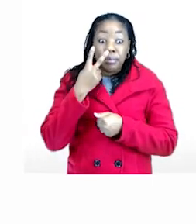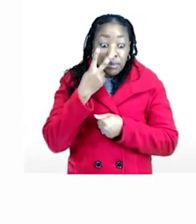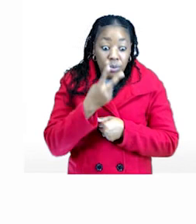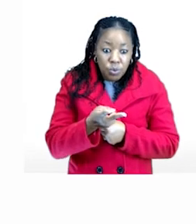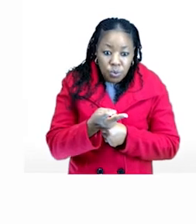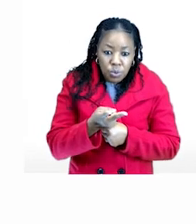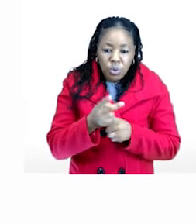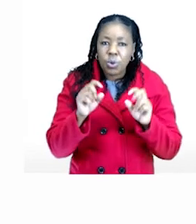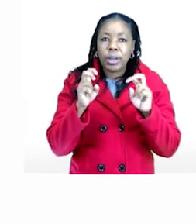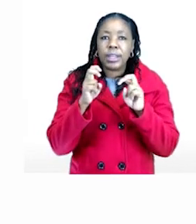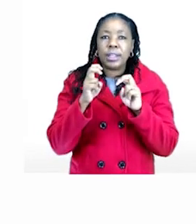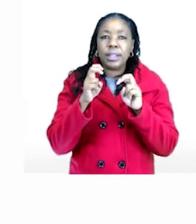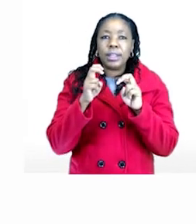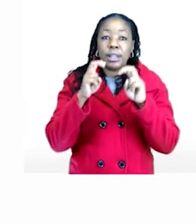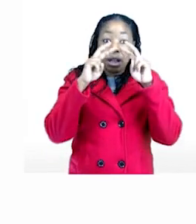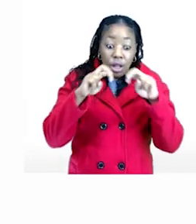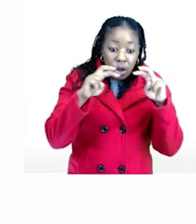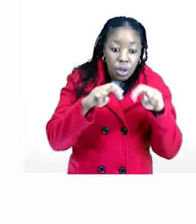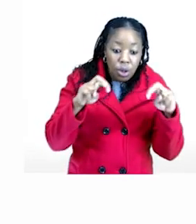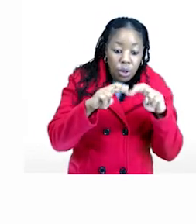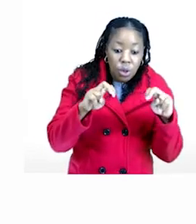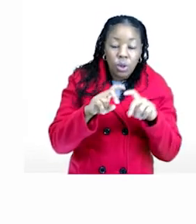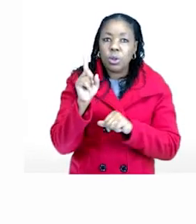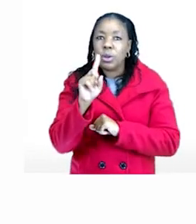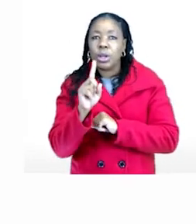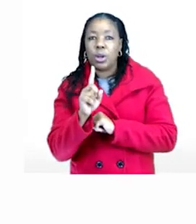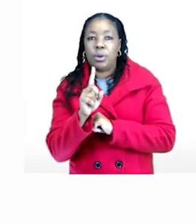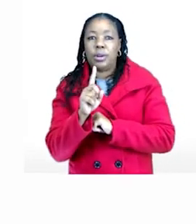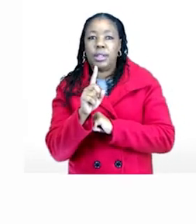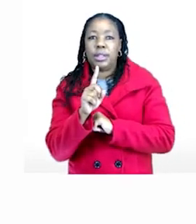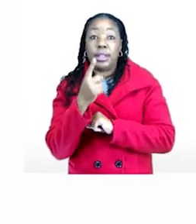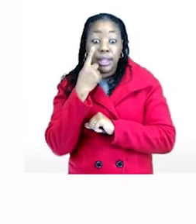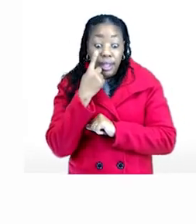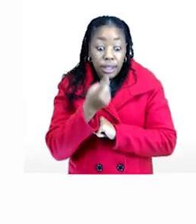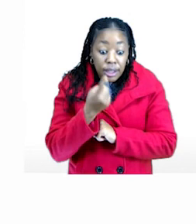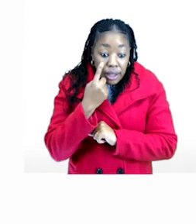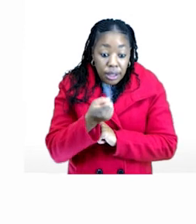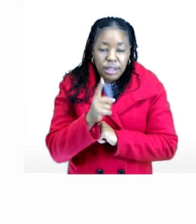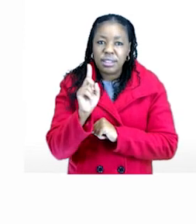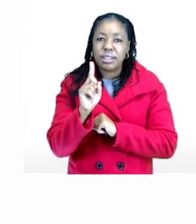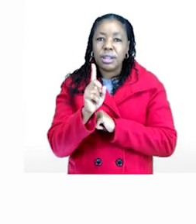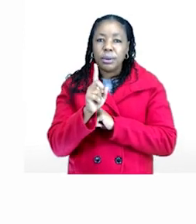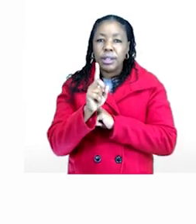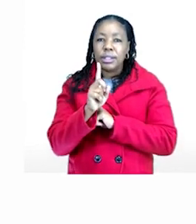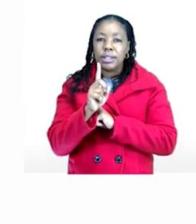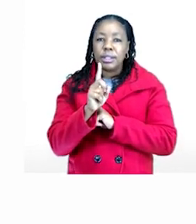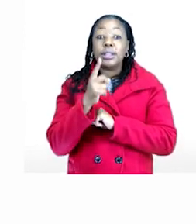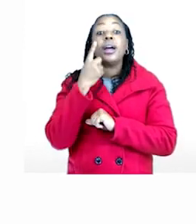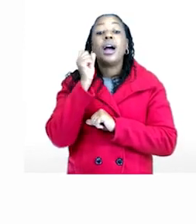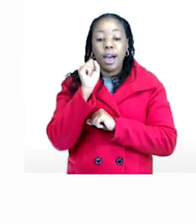treasure. But what did he see? We can see there are fish in the